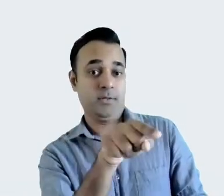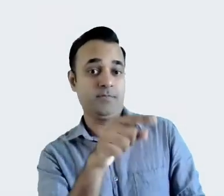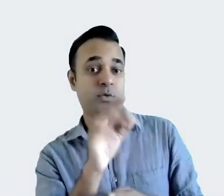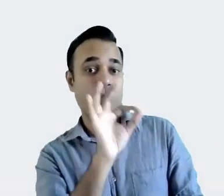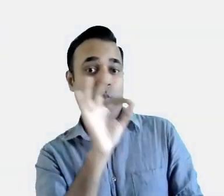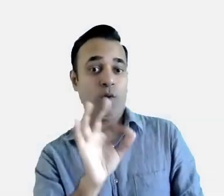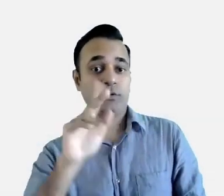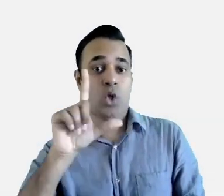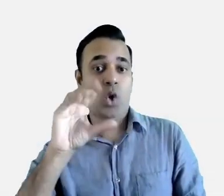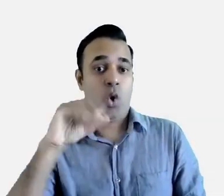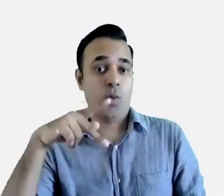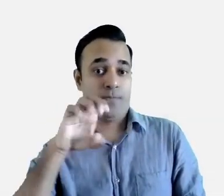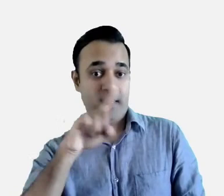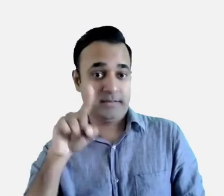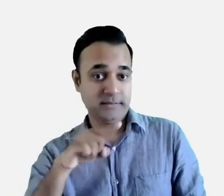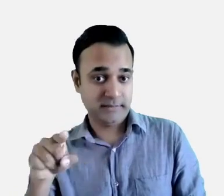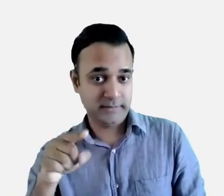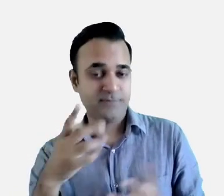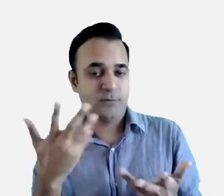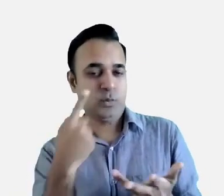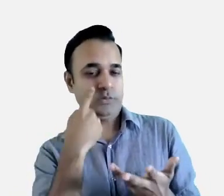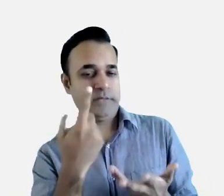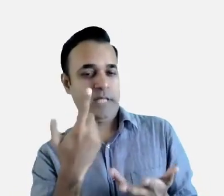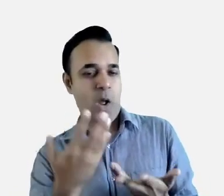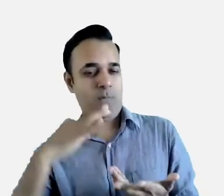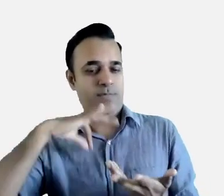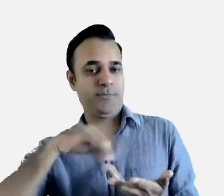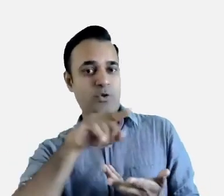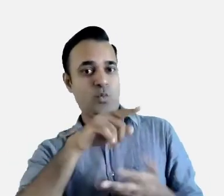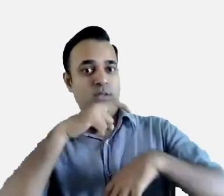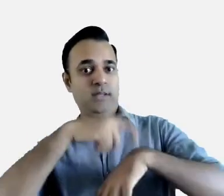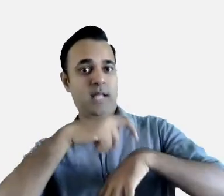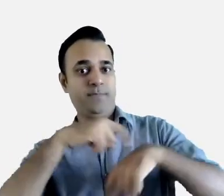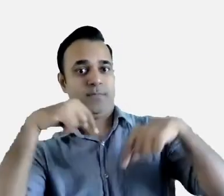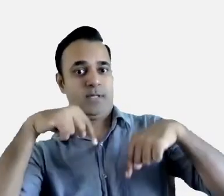your time here with us today. Dr.